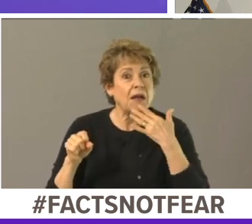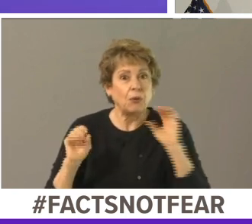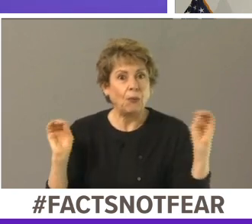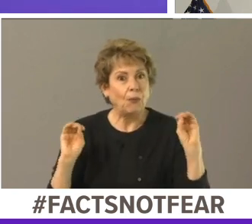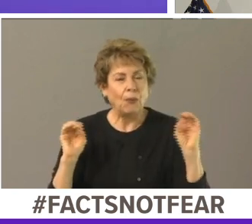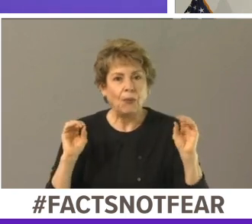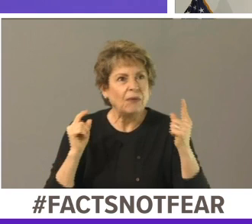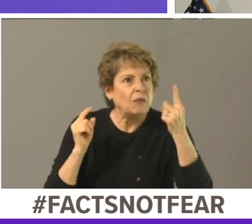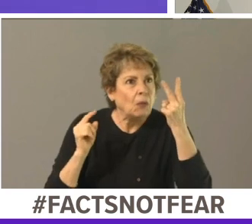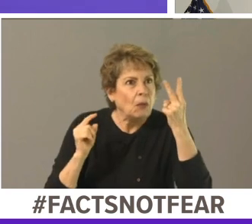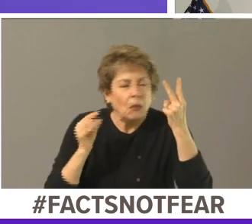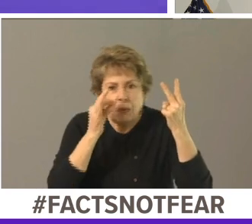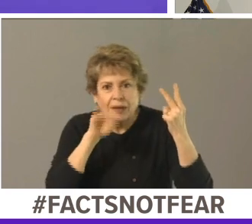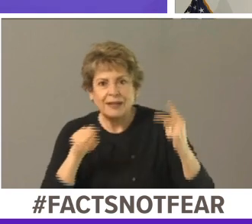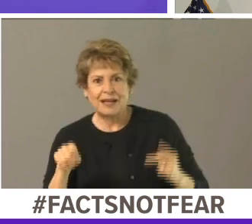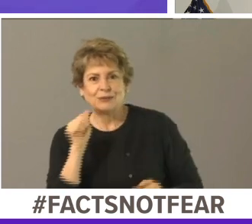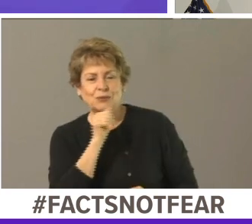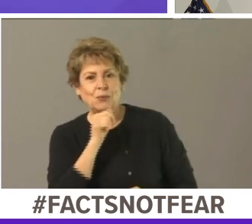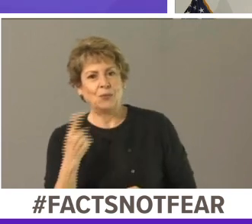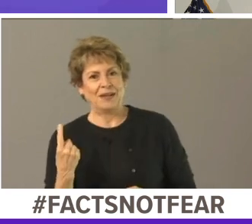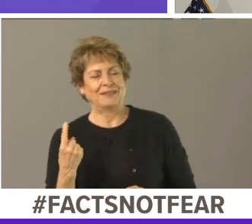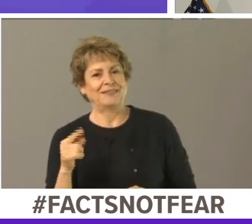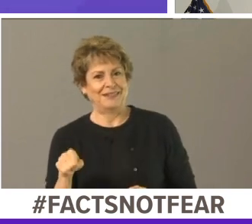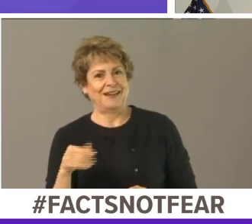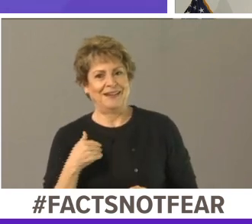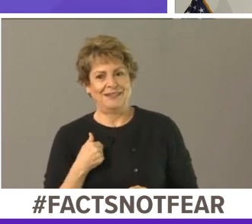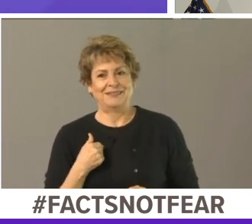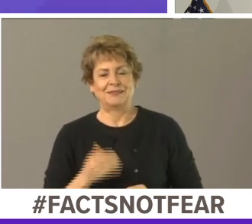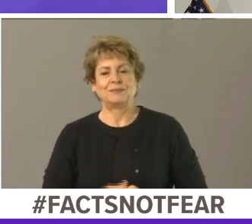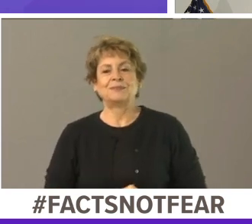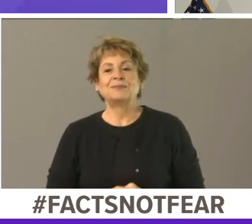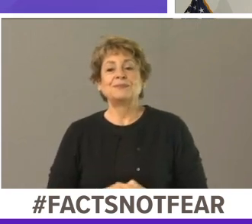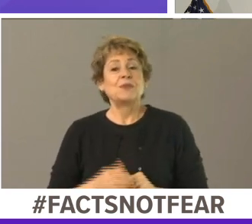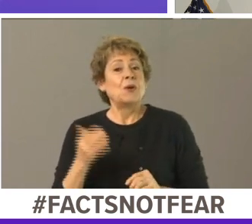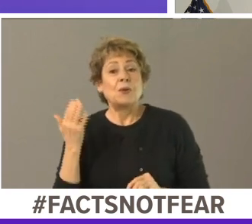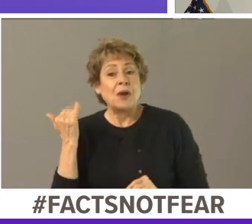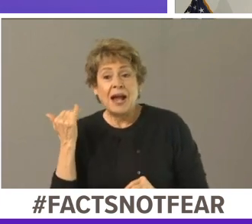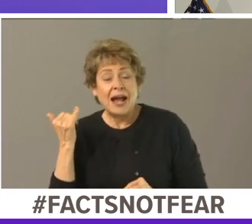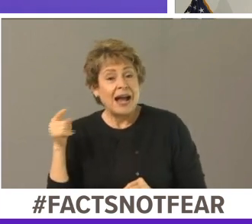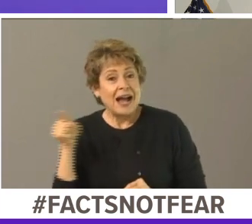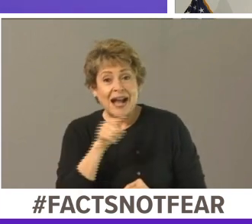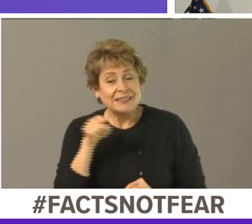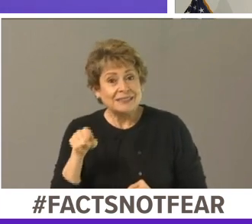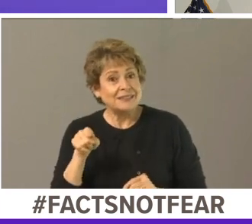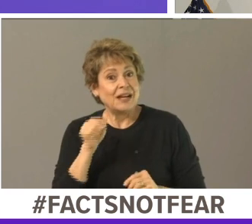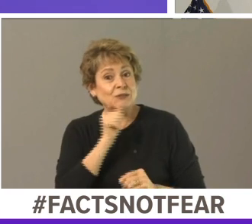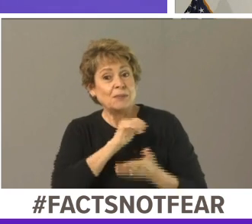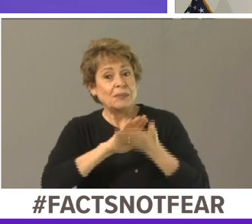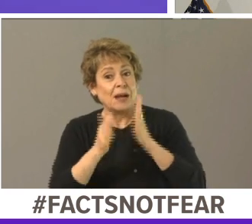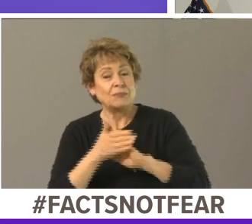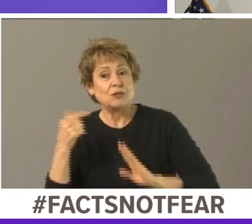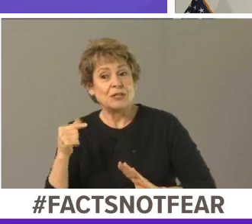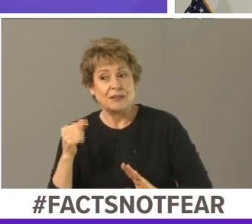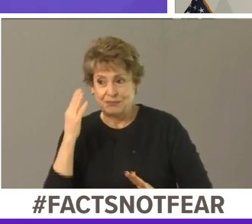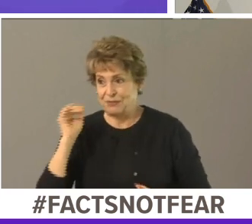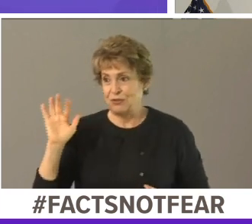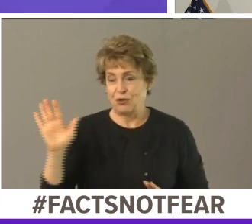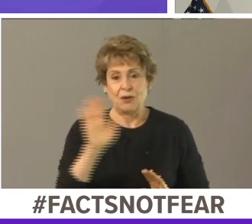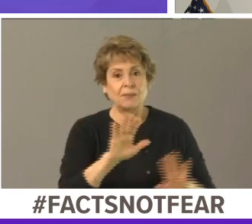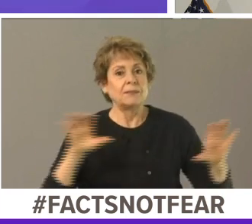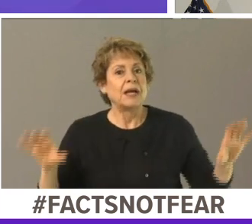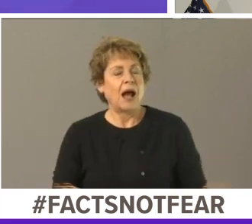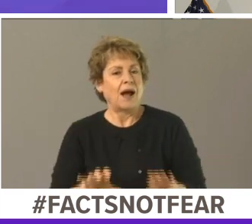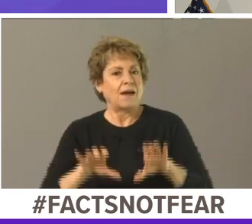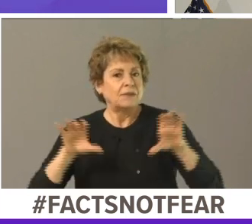actions Arizonans have taken over the last 2 weeks. And some folks don't want to hear from